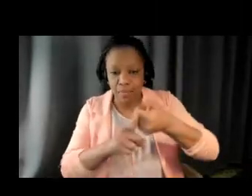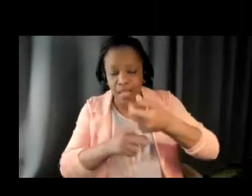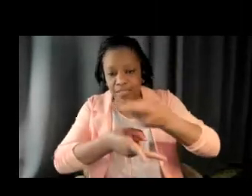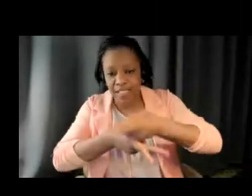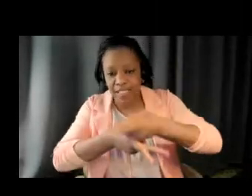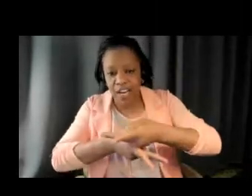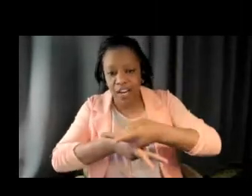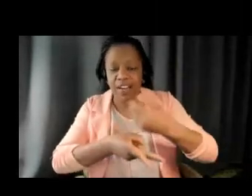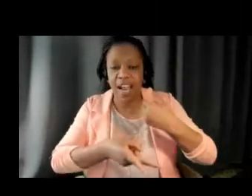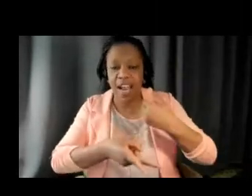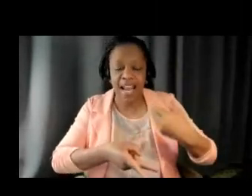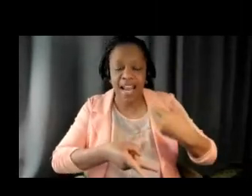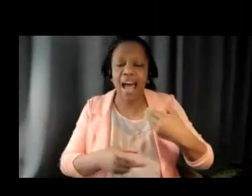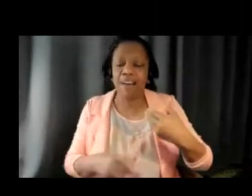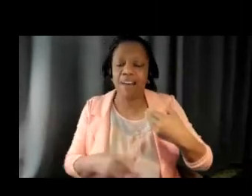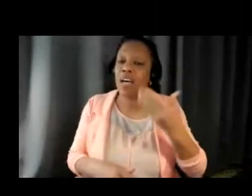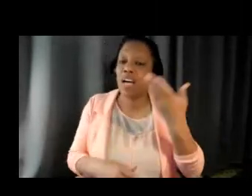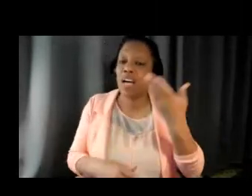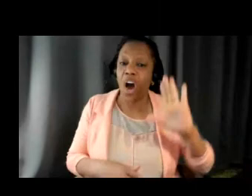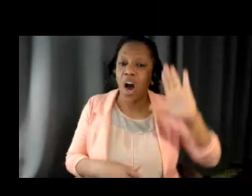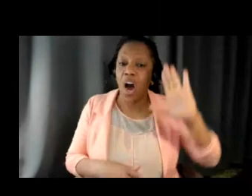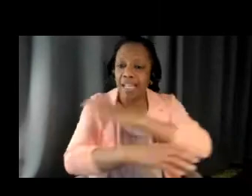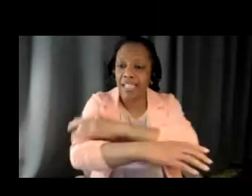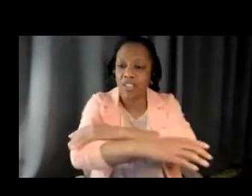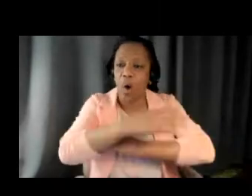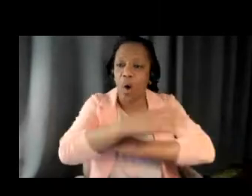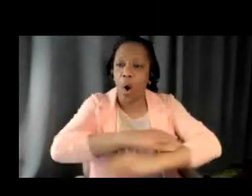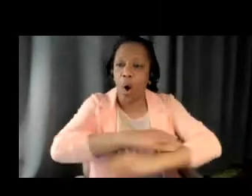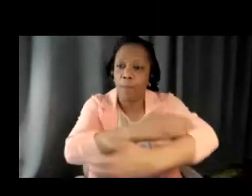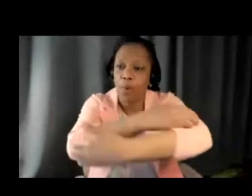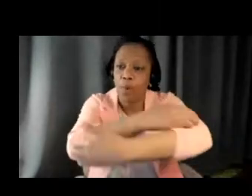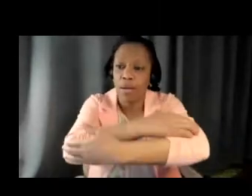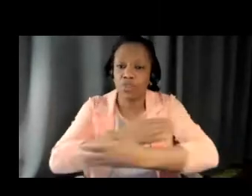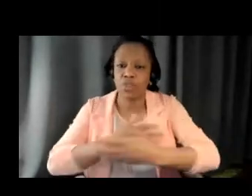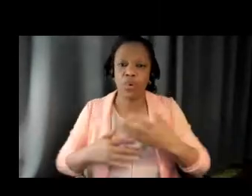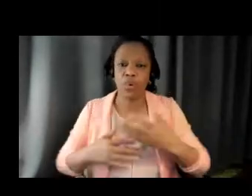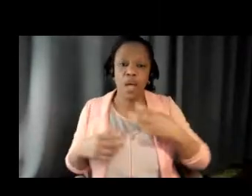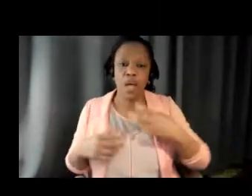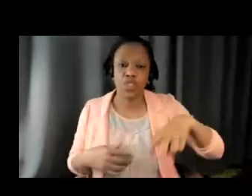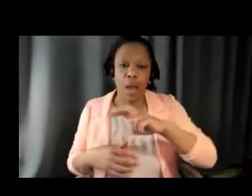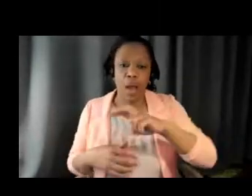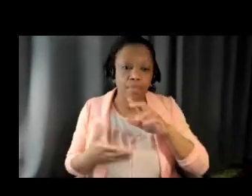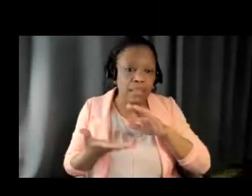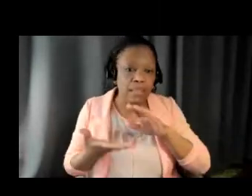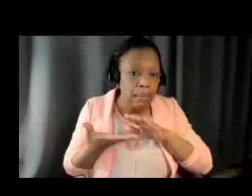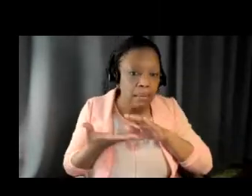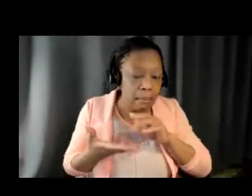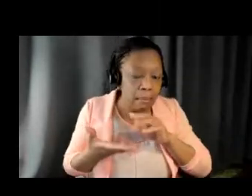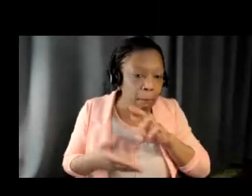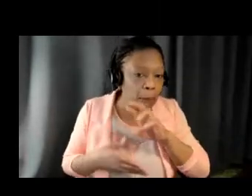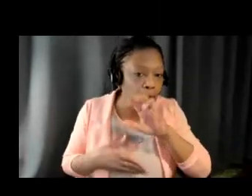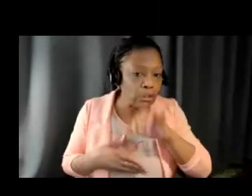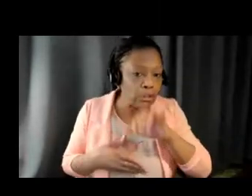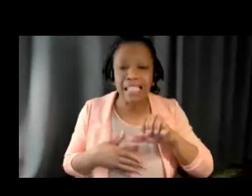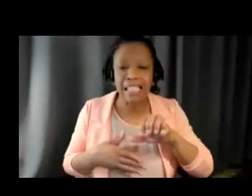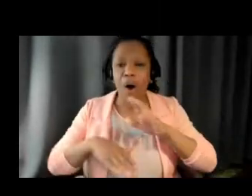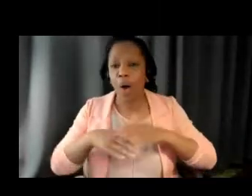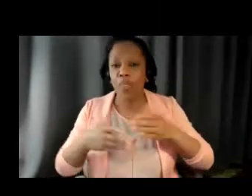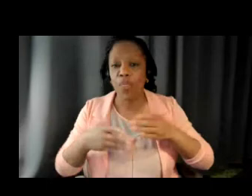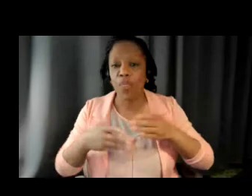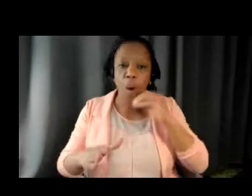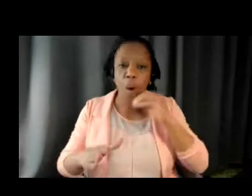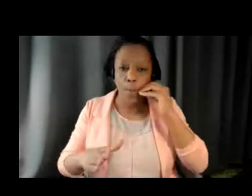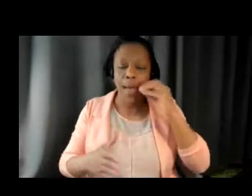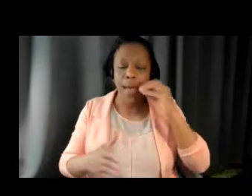the arm of God around you and traveling mercy on your way home. Amen. Amen. Amen. Amen. Thank